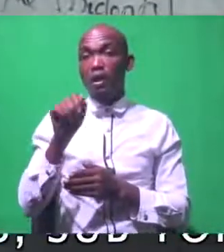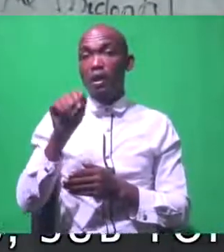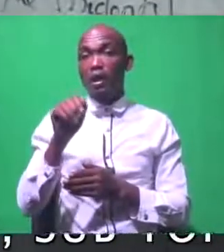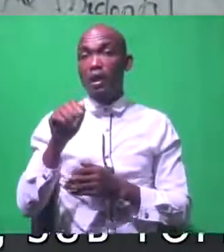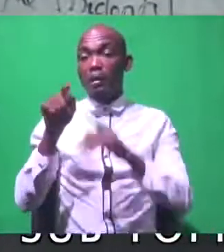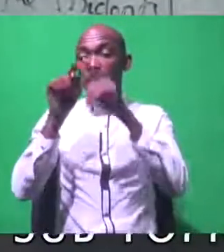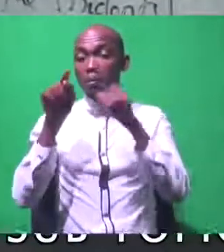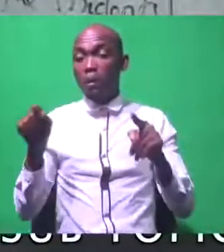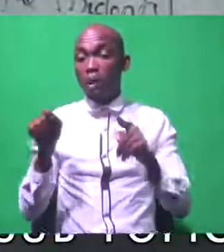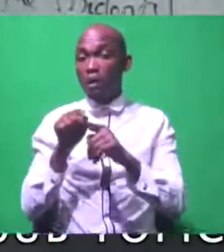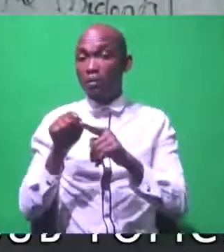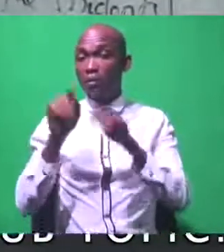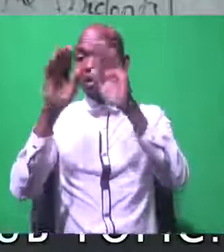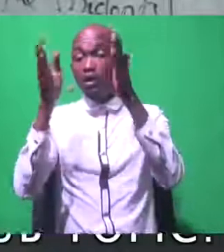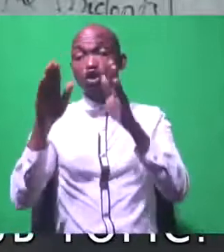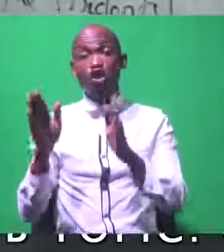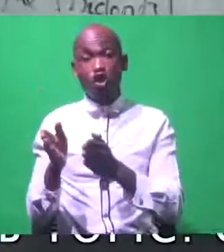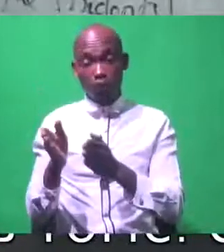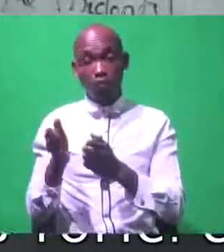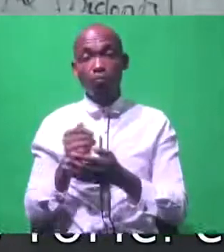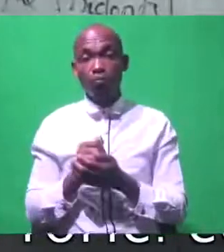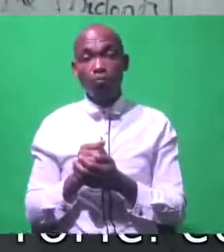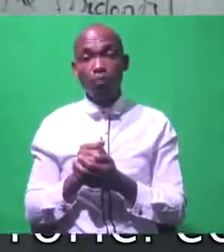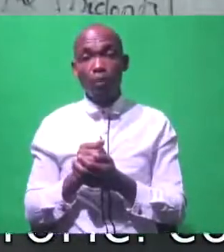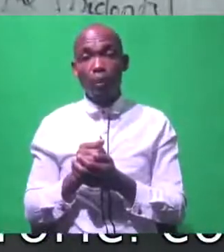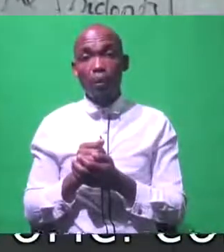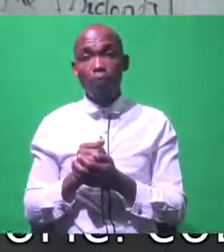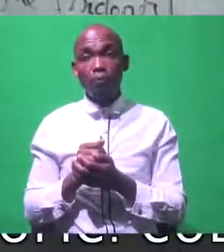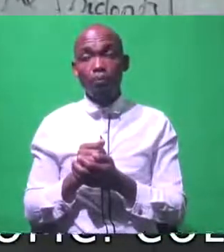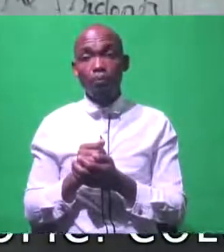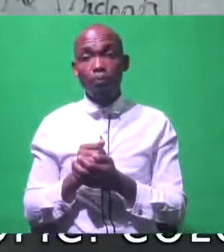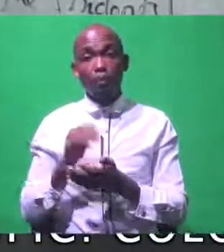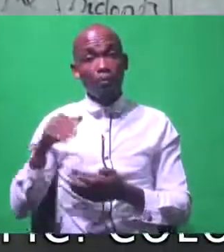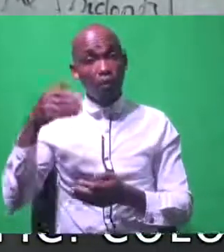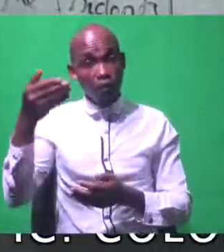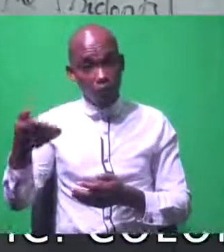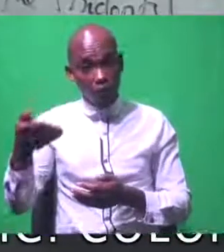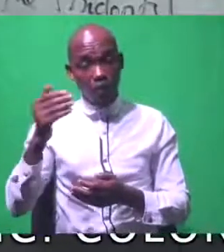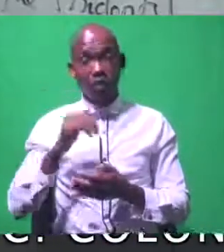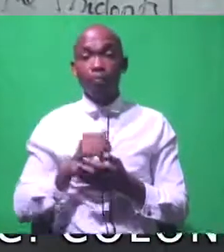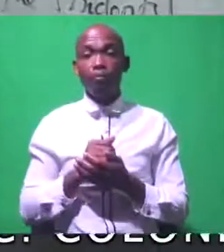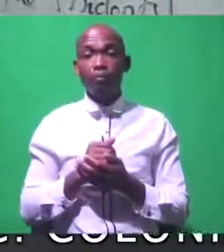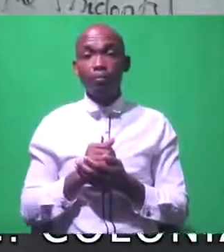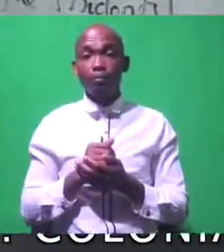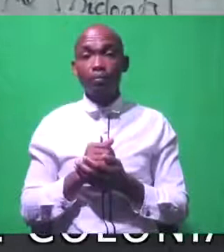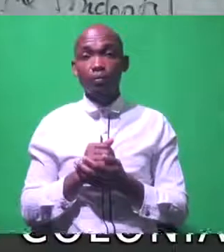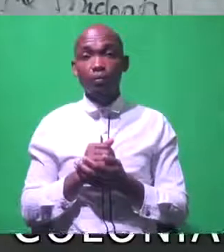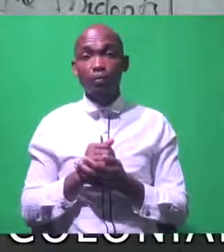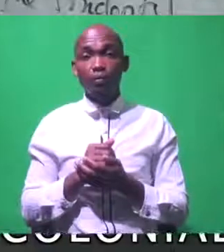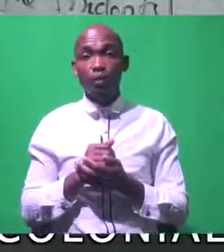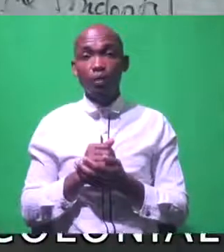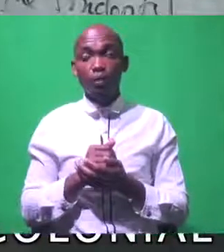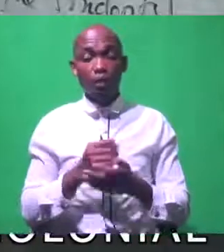pyramid shape or a pyramid in shape. So by then, in colonial education,